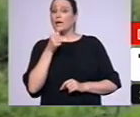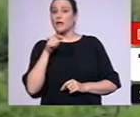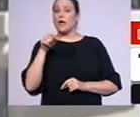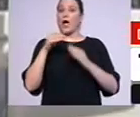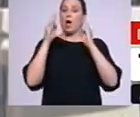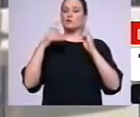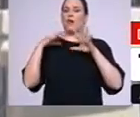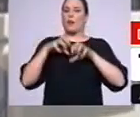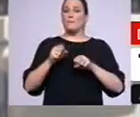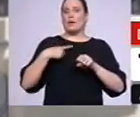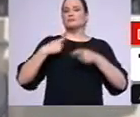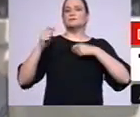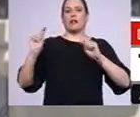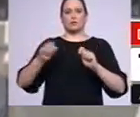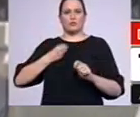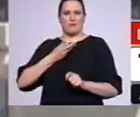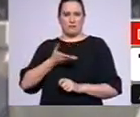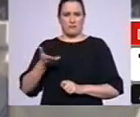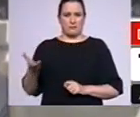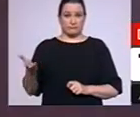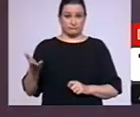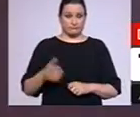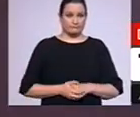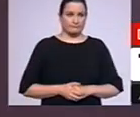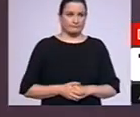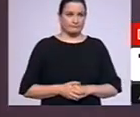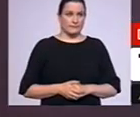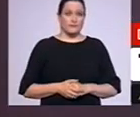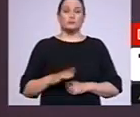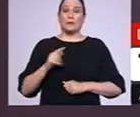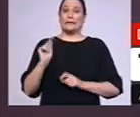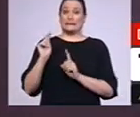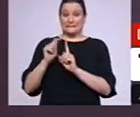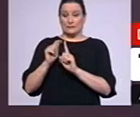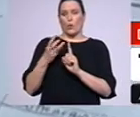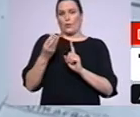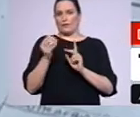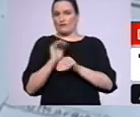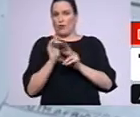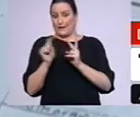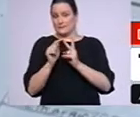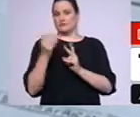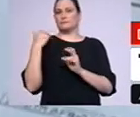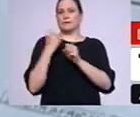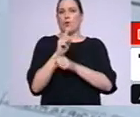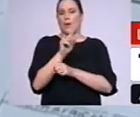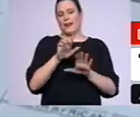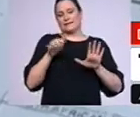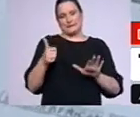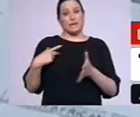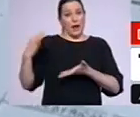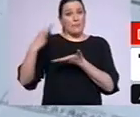youngsters, leaving those on the waiting list in the lurch. Zwane's friend also applied in 1996 and was only approved last